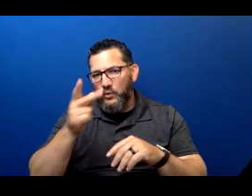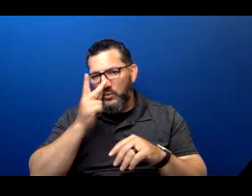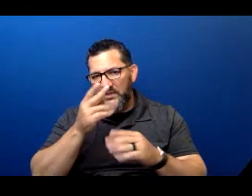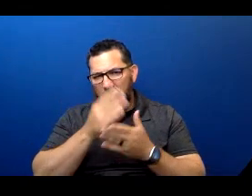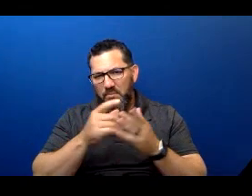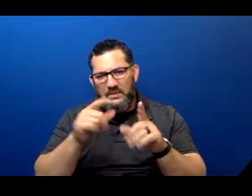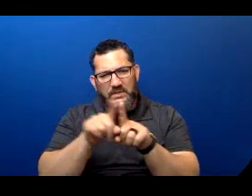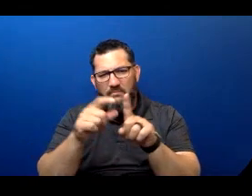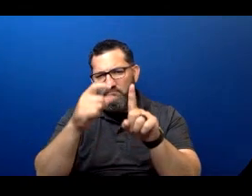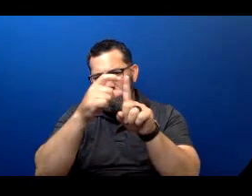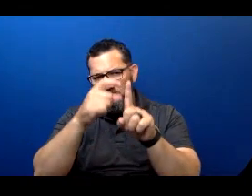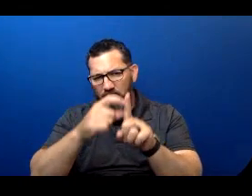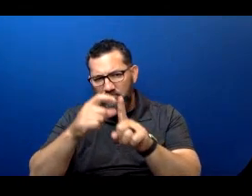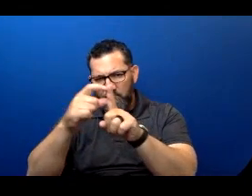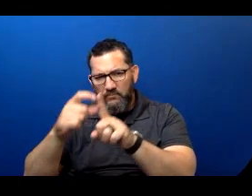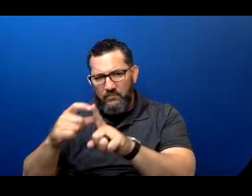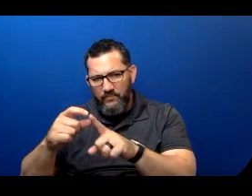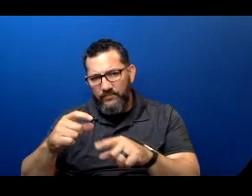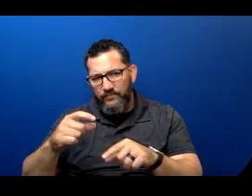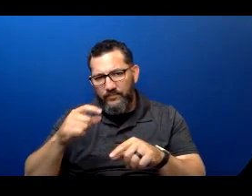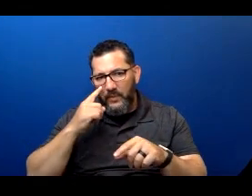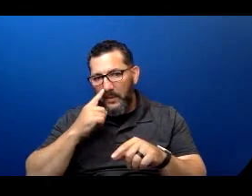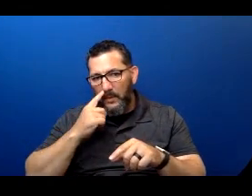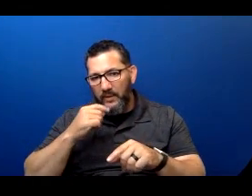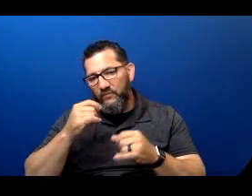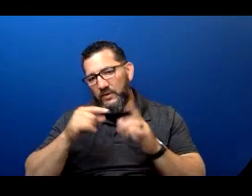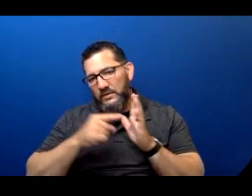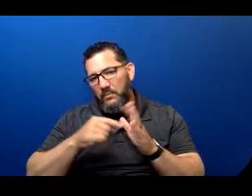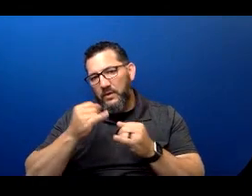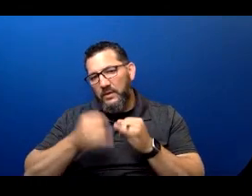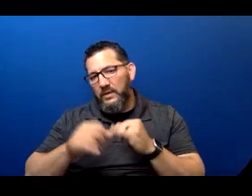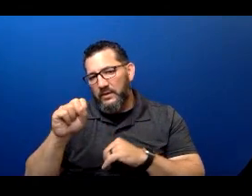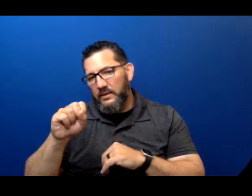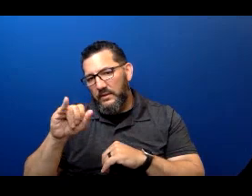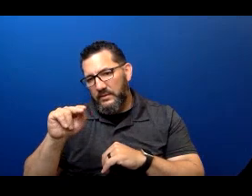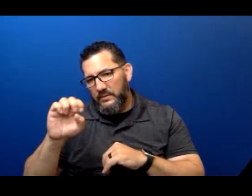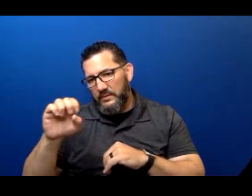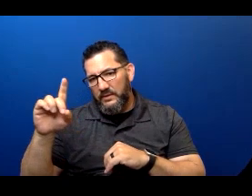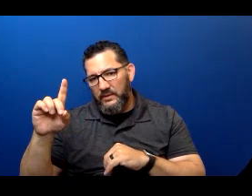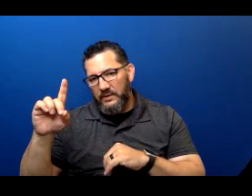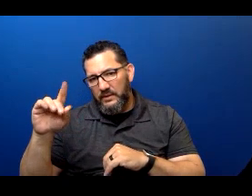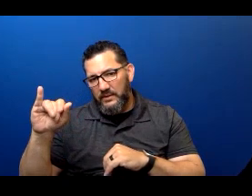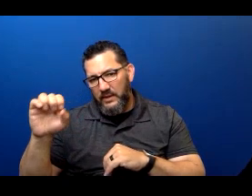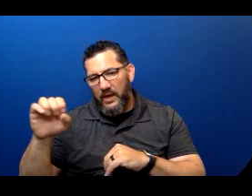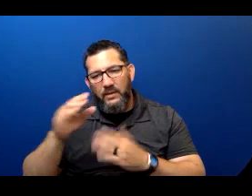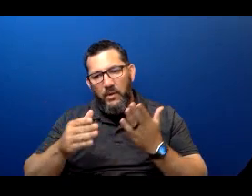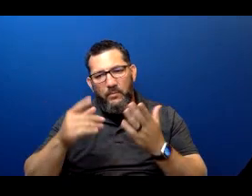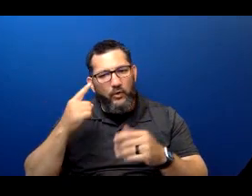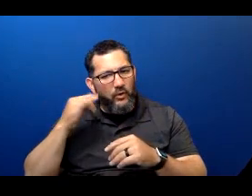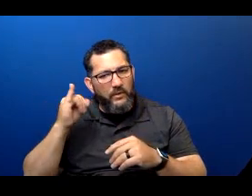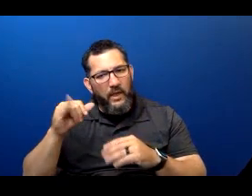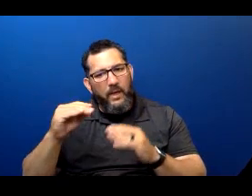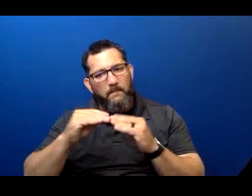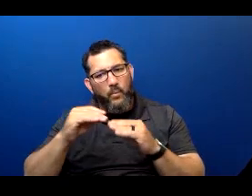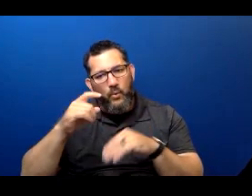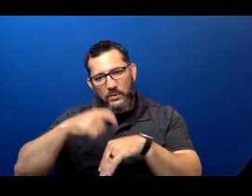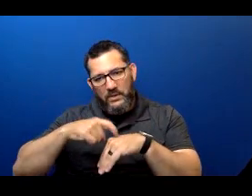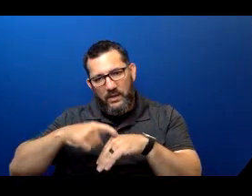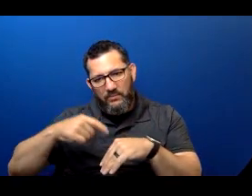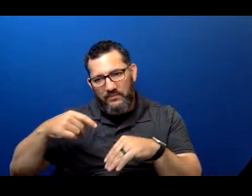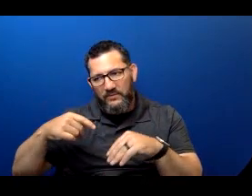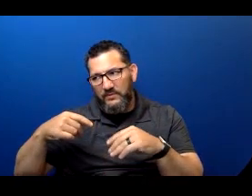verbiage. So for example, you see the last one there, sine die. You have probably heard that used more times than at